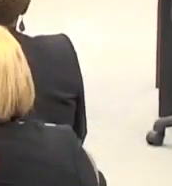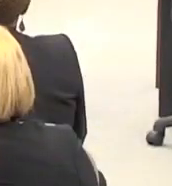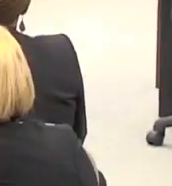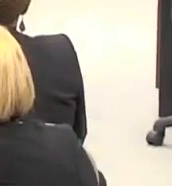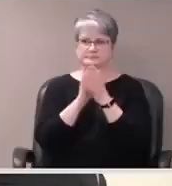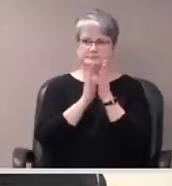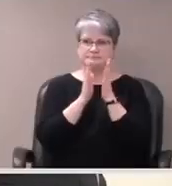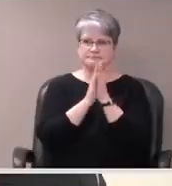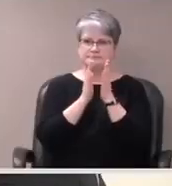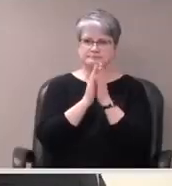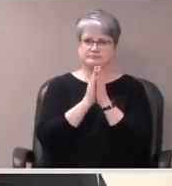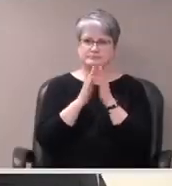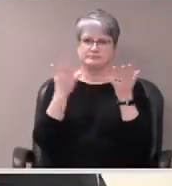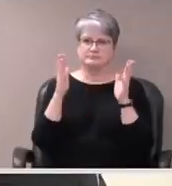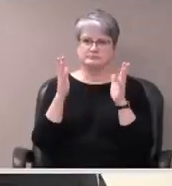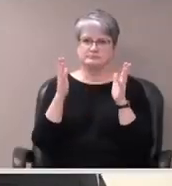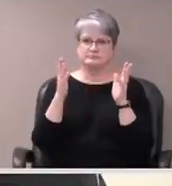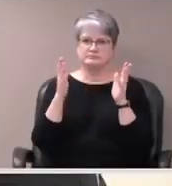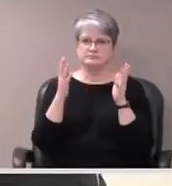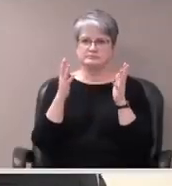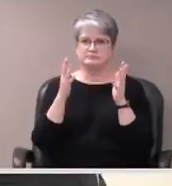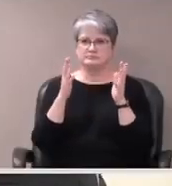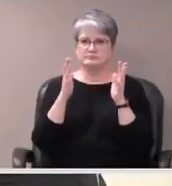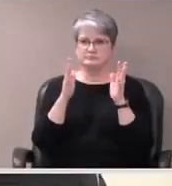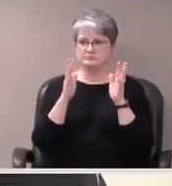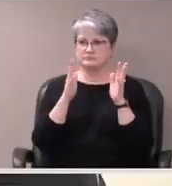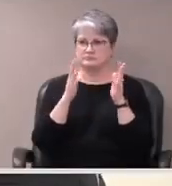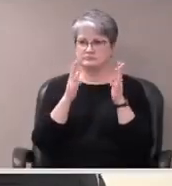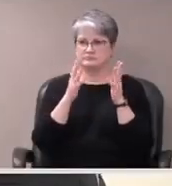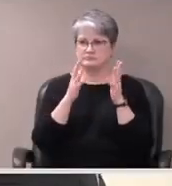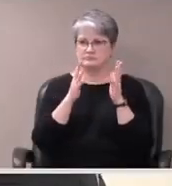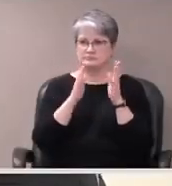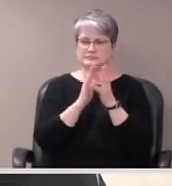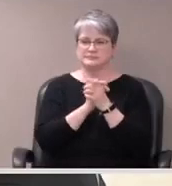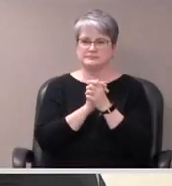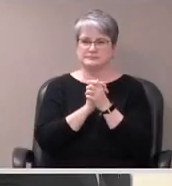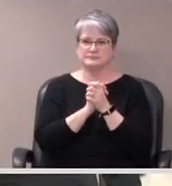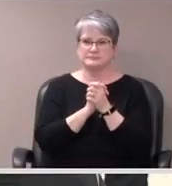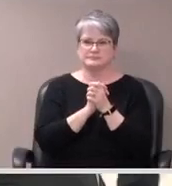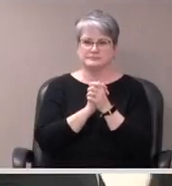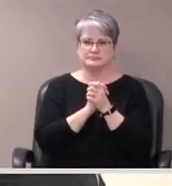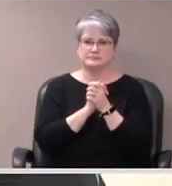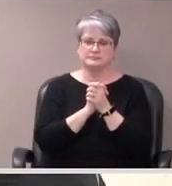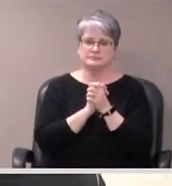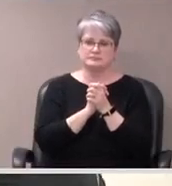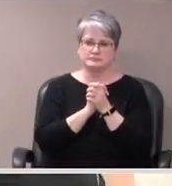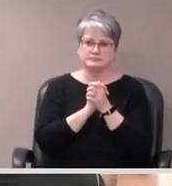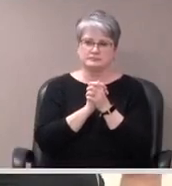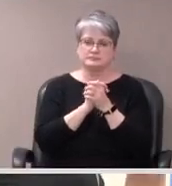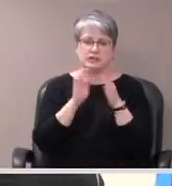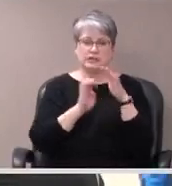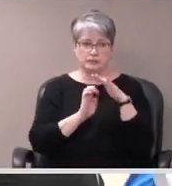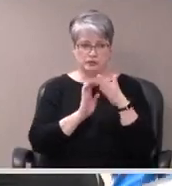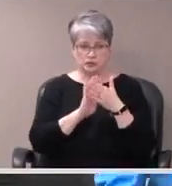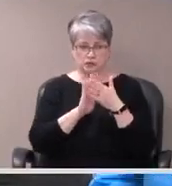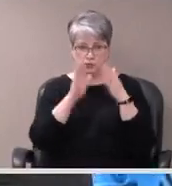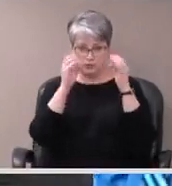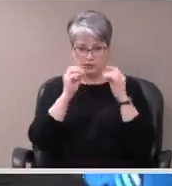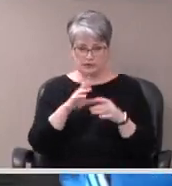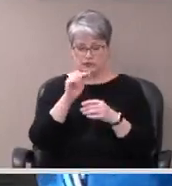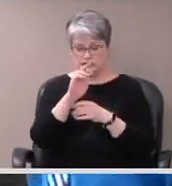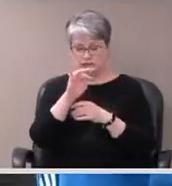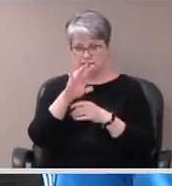Congratulations. Trunnell Elementary School teacher